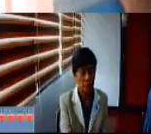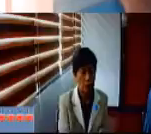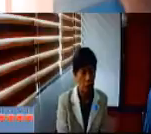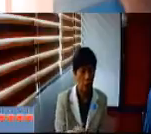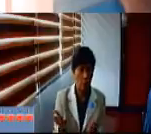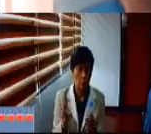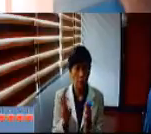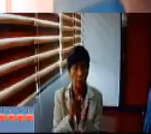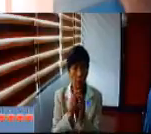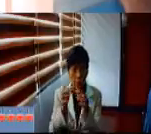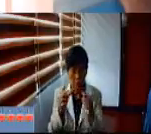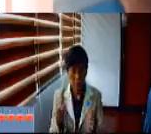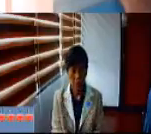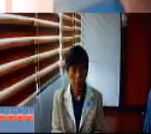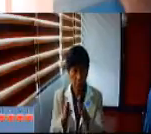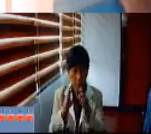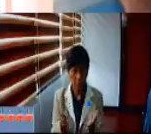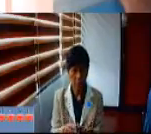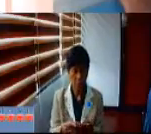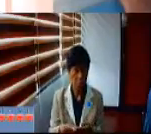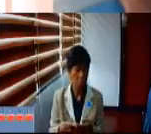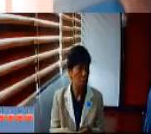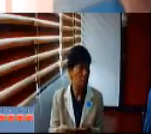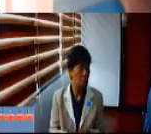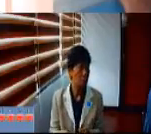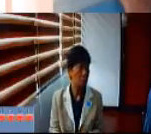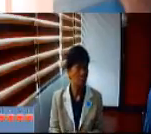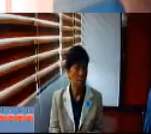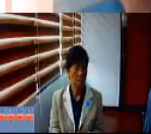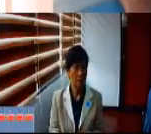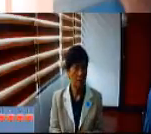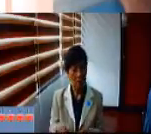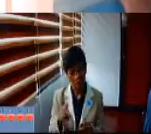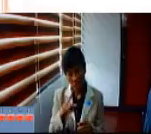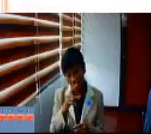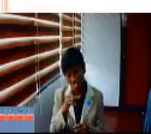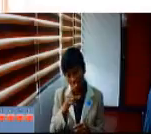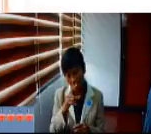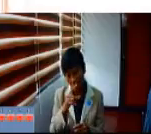any more sources of food, of livelihood, wala na silang ibang pupunta.